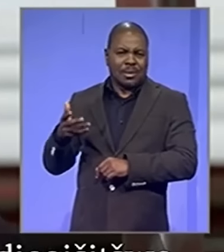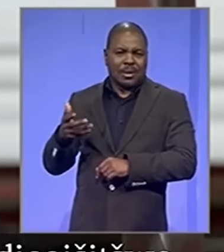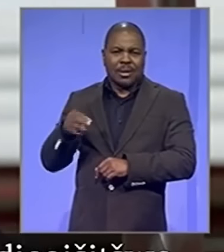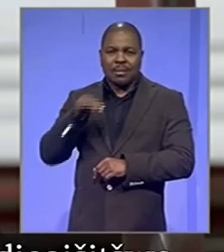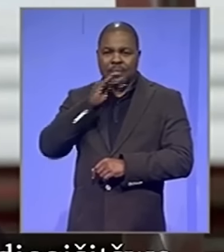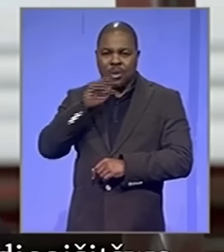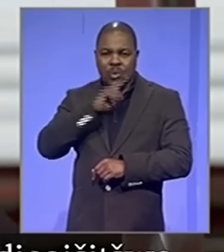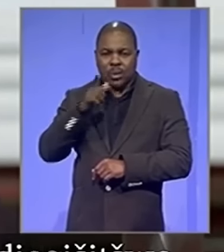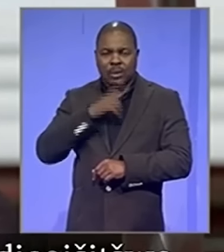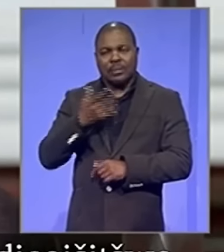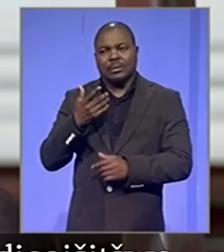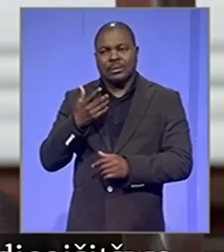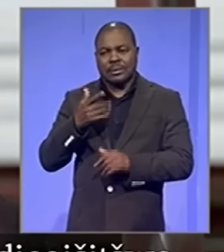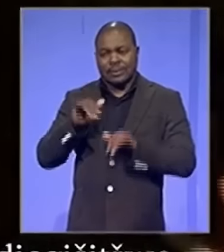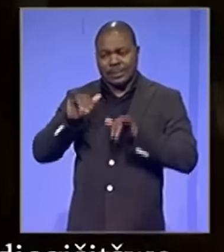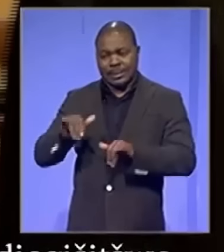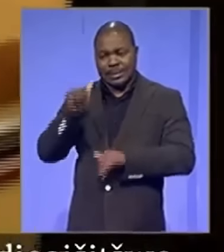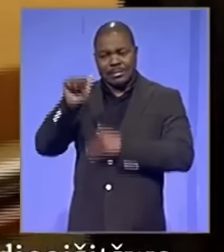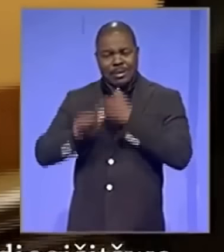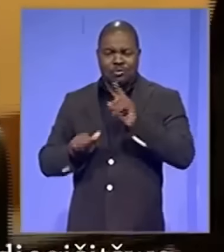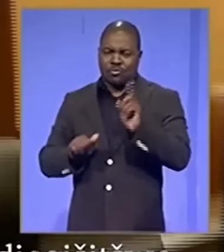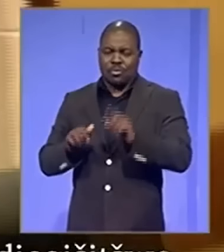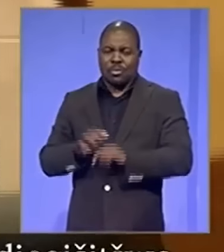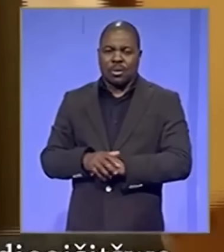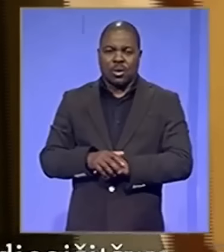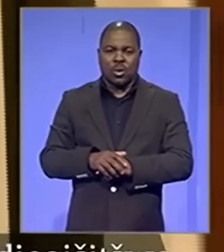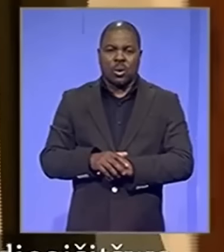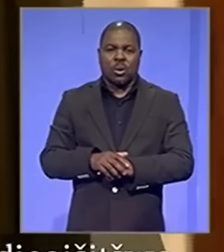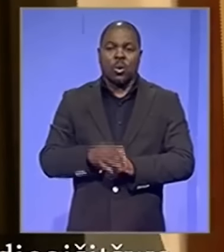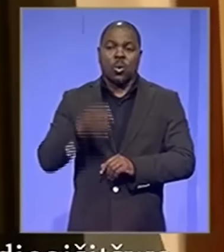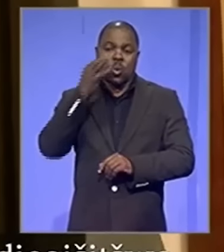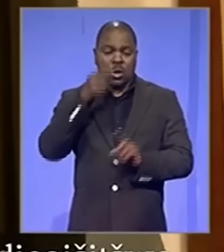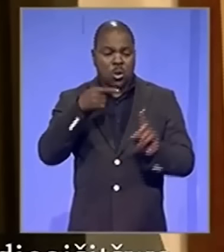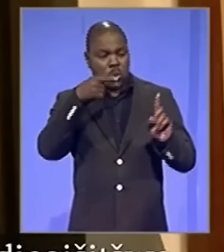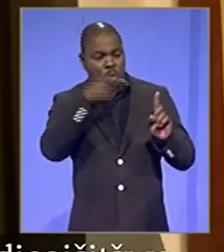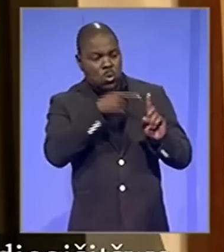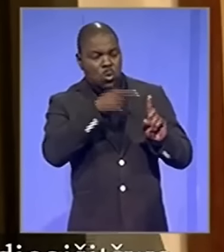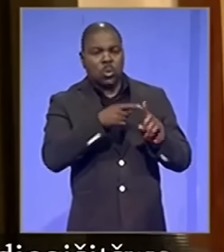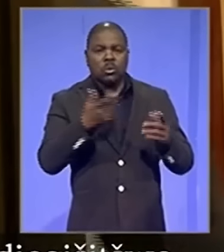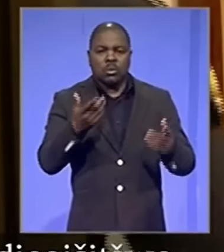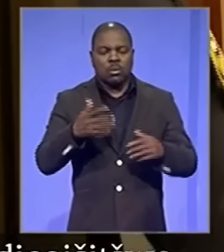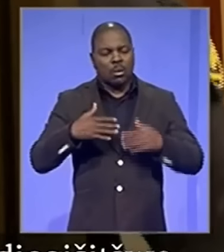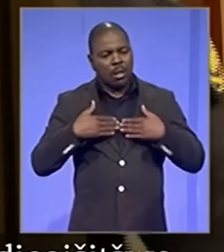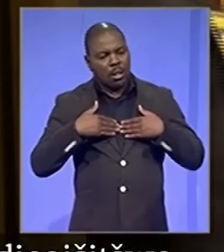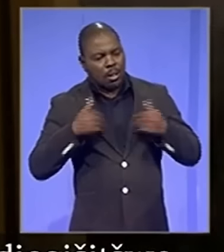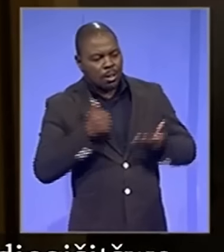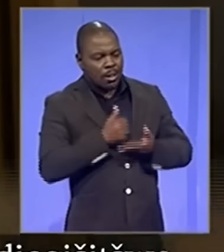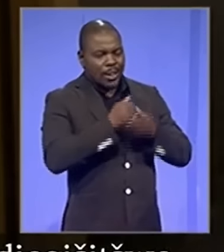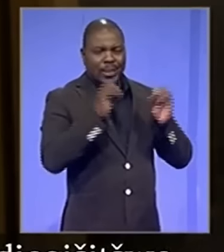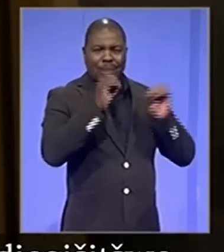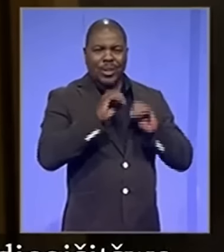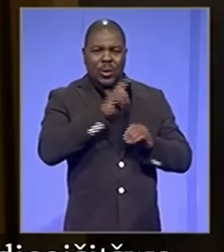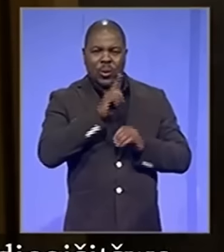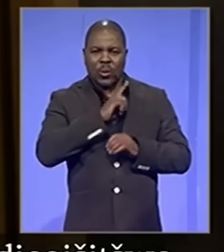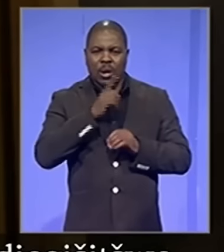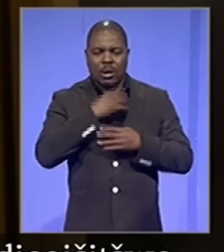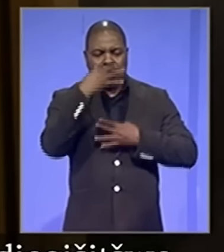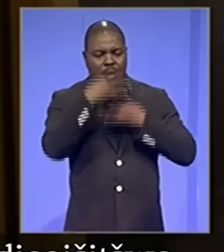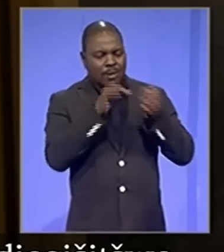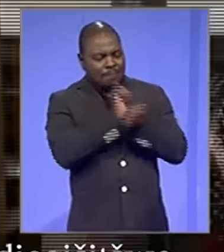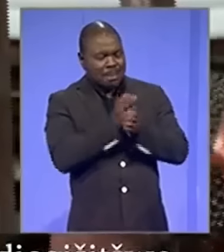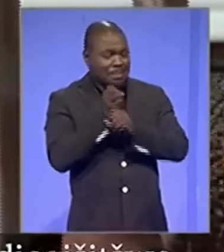to spend a period exceeding 6 months. A re Setshwantsho o kaile gape fa ise a tlamelo ka kalafi morago ga gore a ketikiwe ke bagolagwa